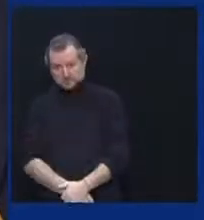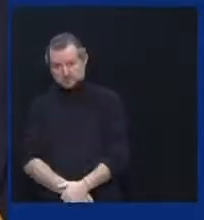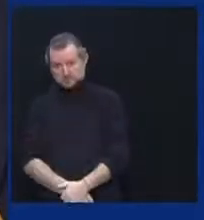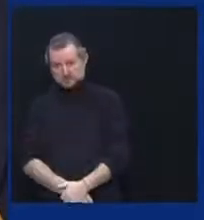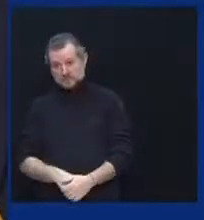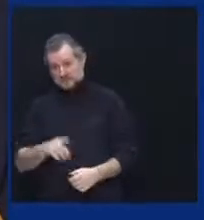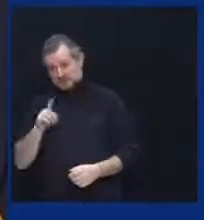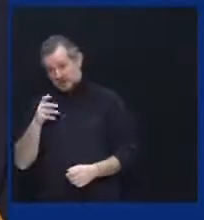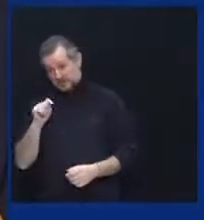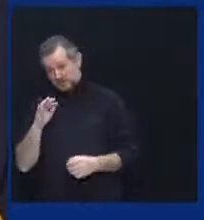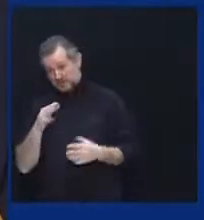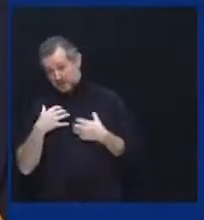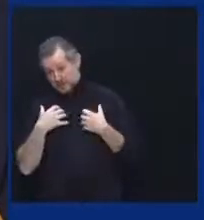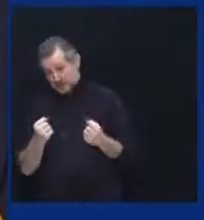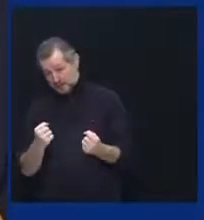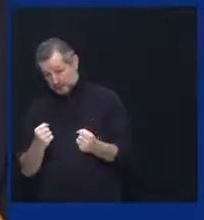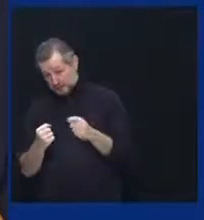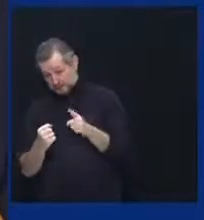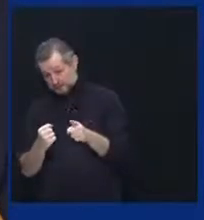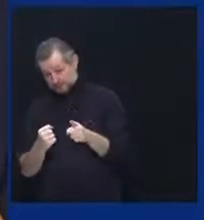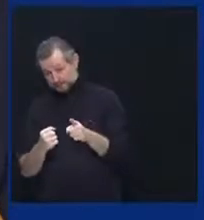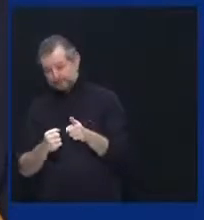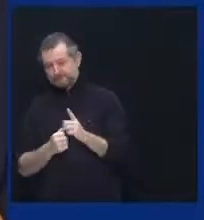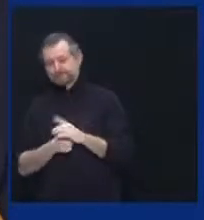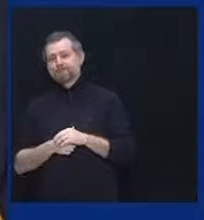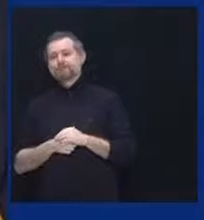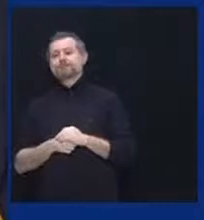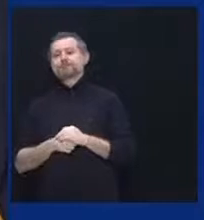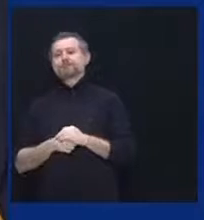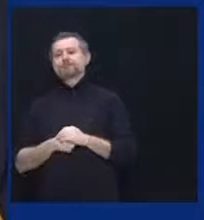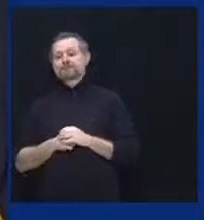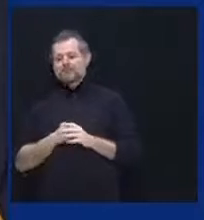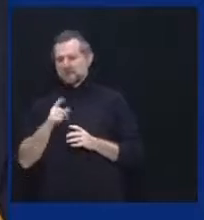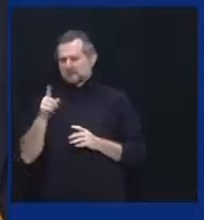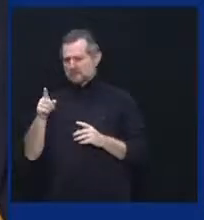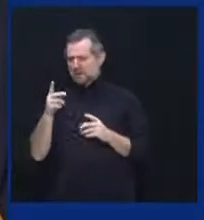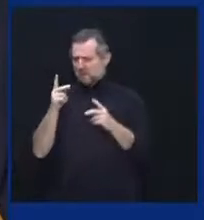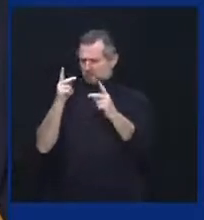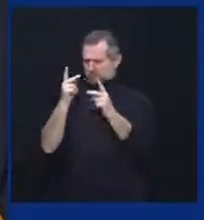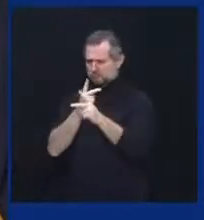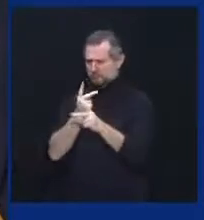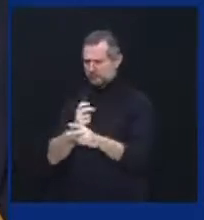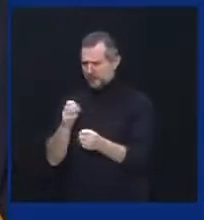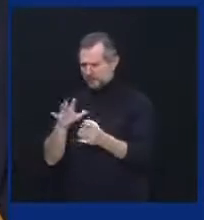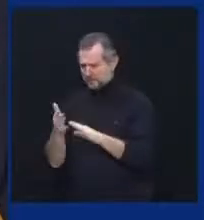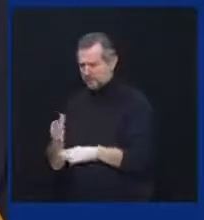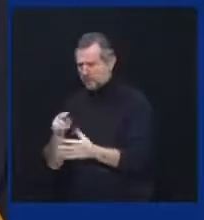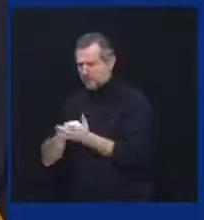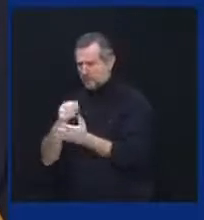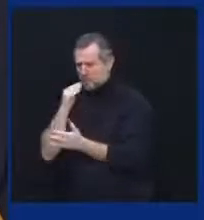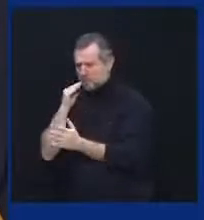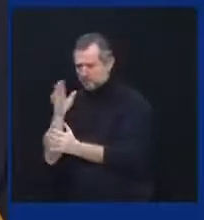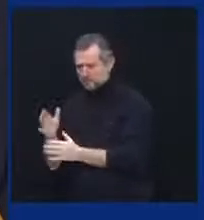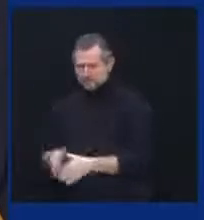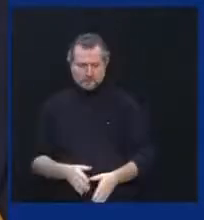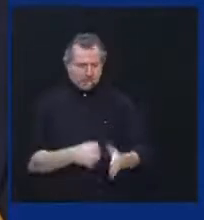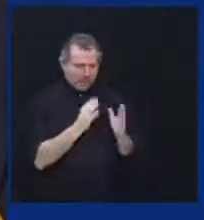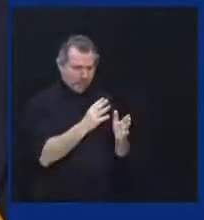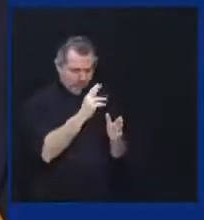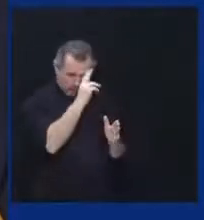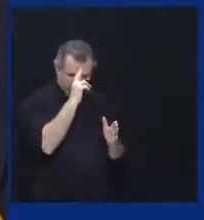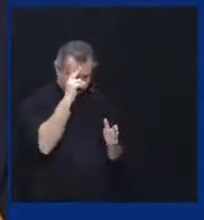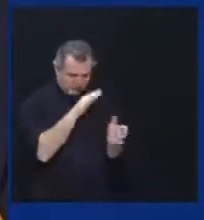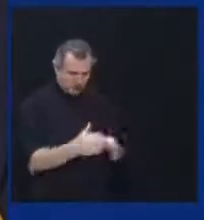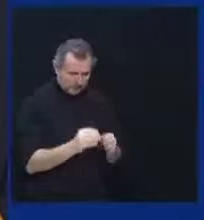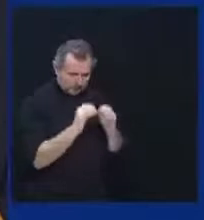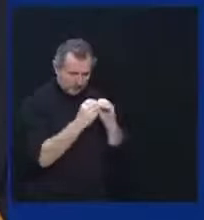Health produced the nursing home number and the hospital number. The categorization they're looking